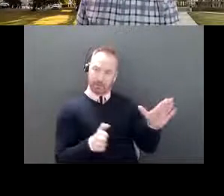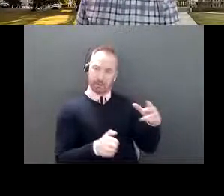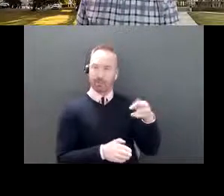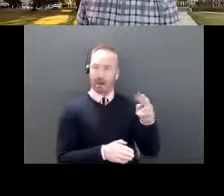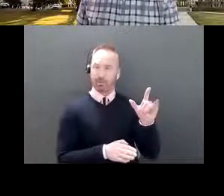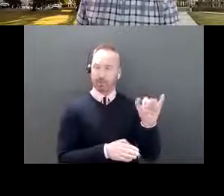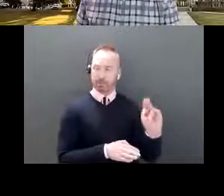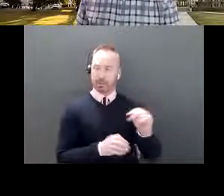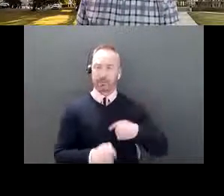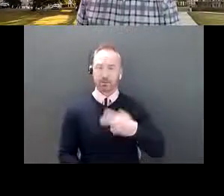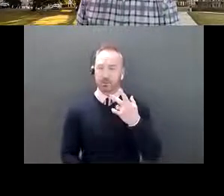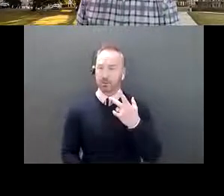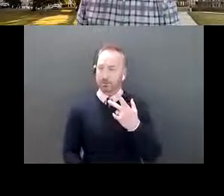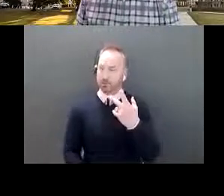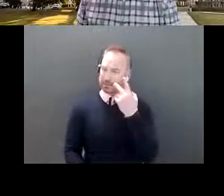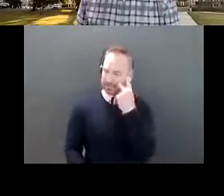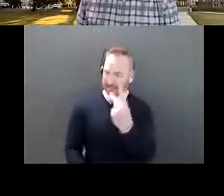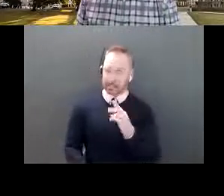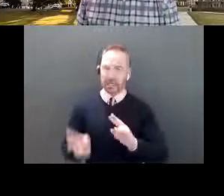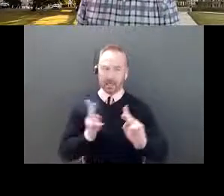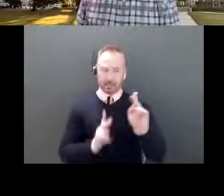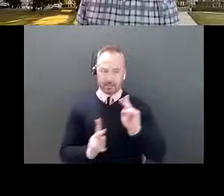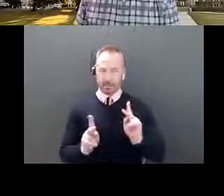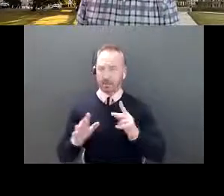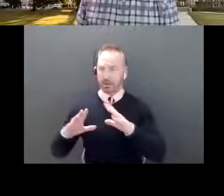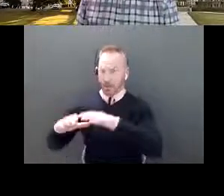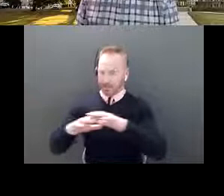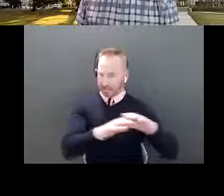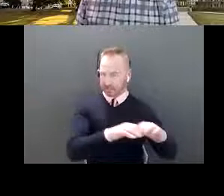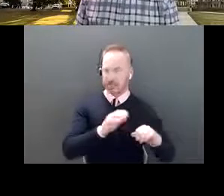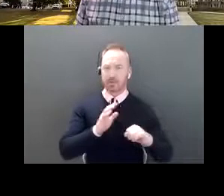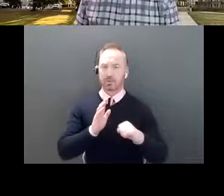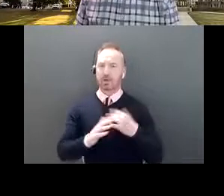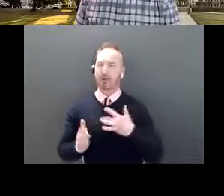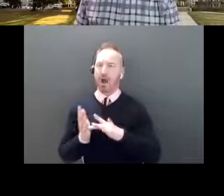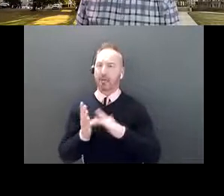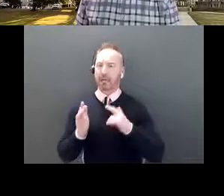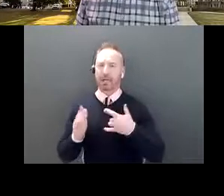see populations that are vulnerable for a number of different reasons. The next slide, please.